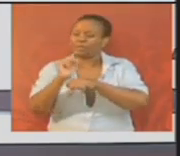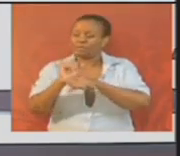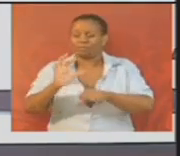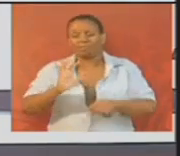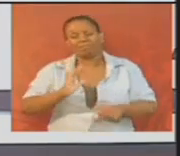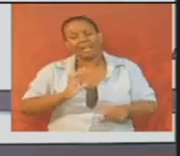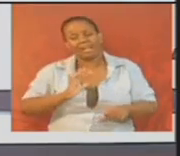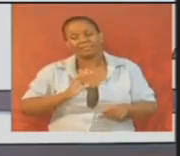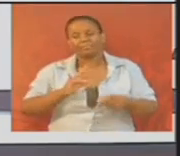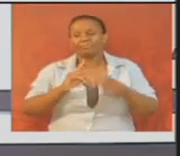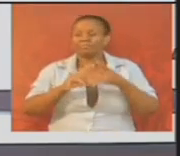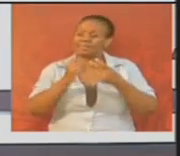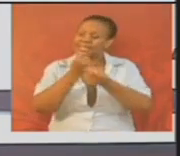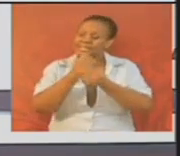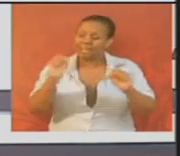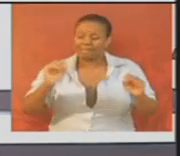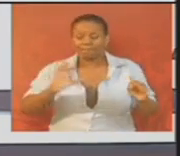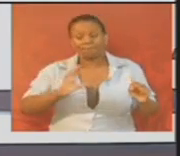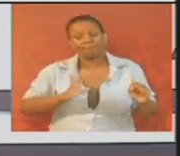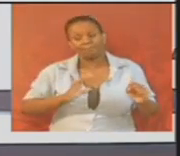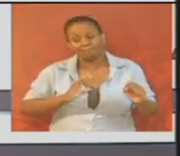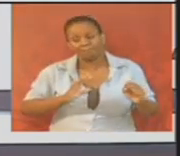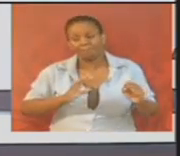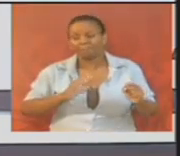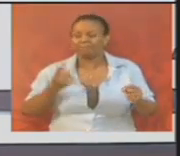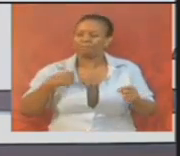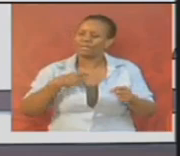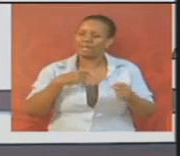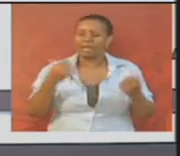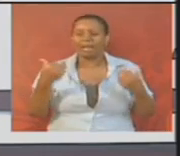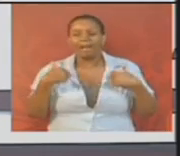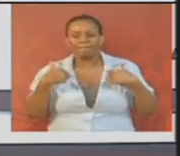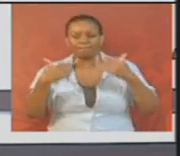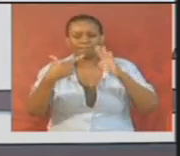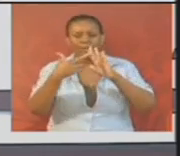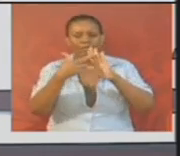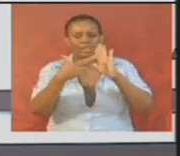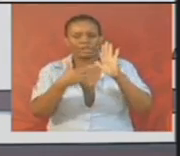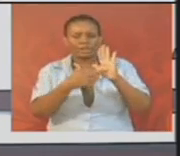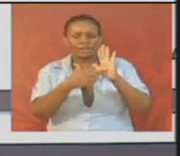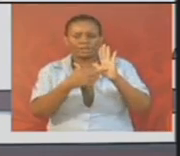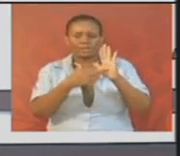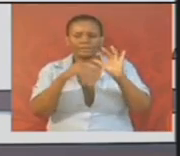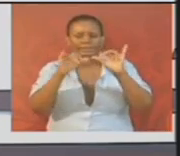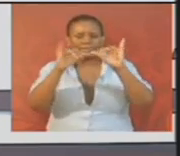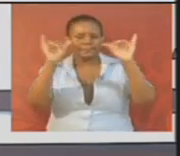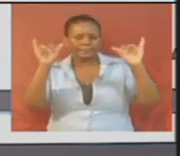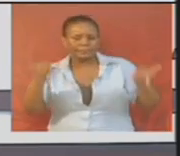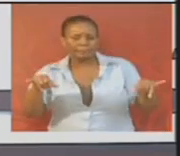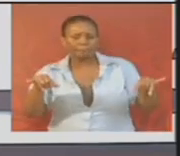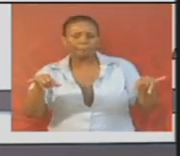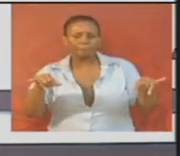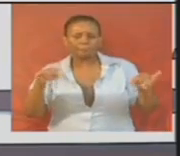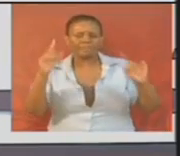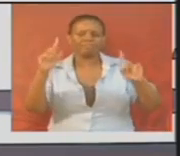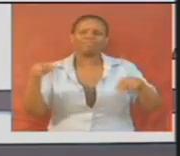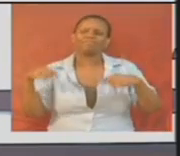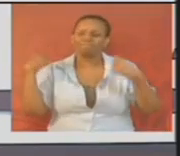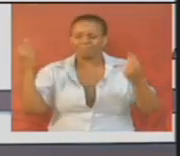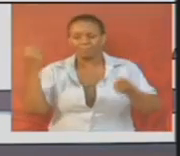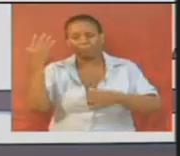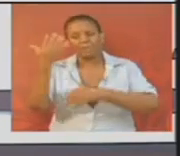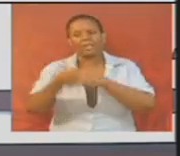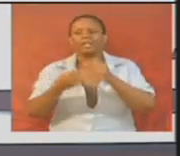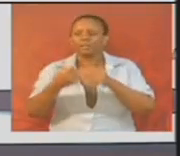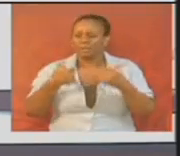that we have been trusting for decades to ensure vaccine safety is the same that exists today.